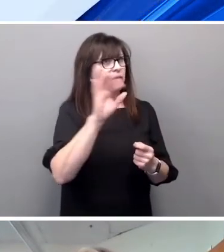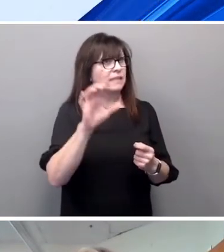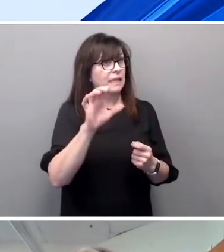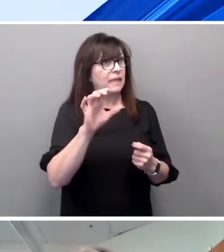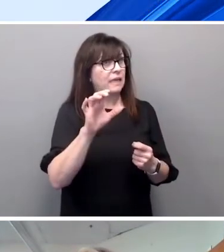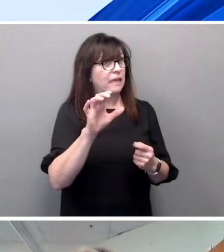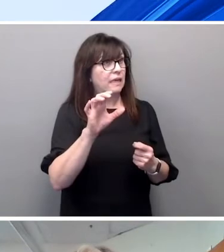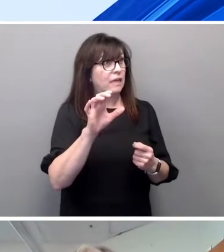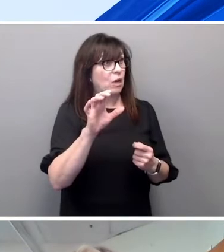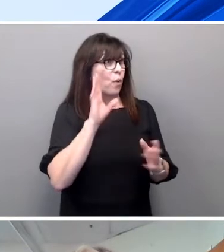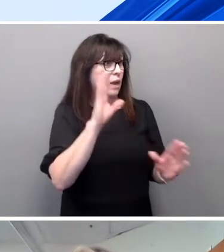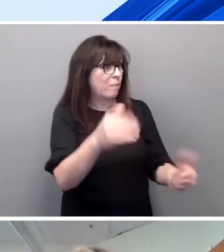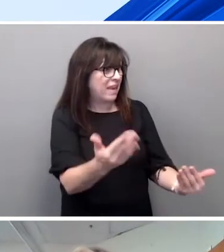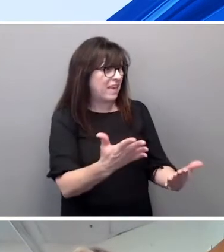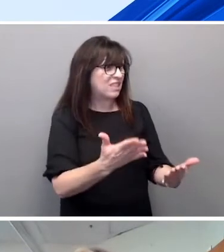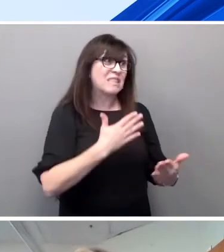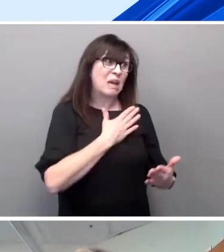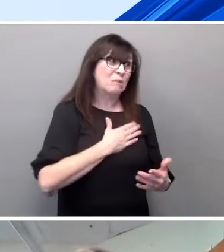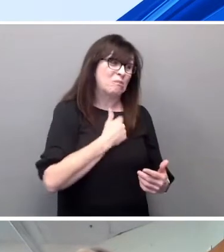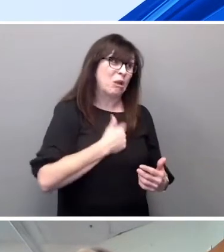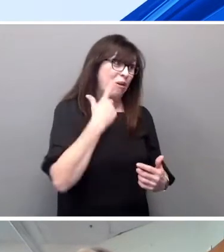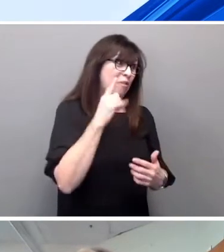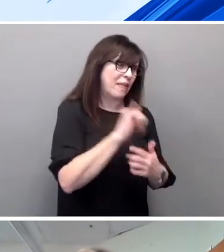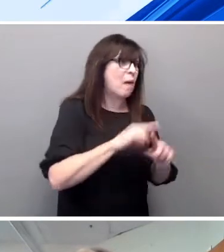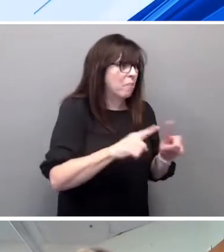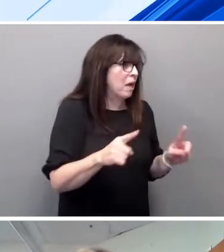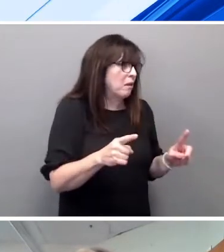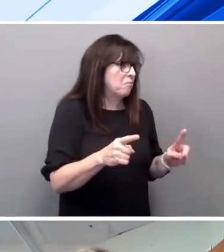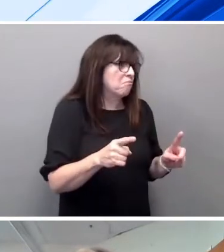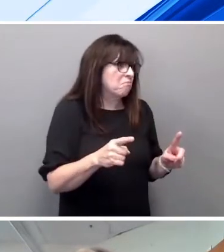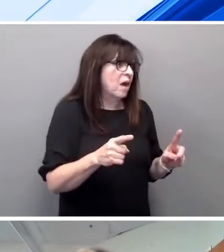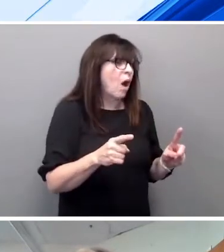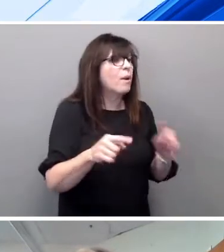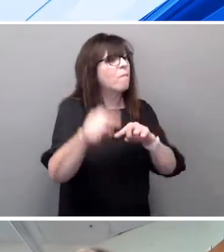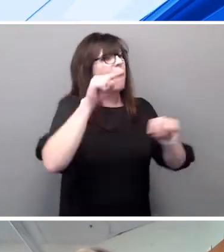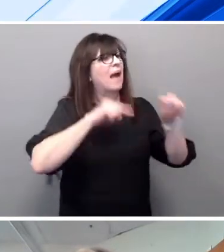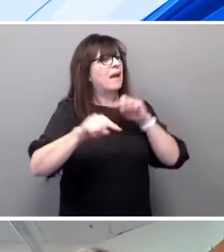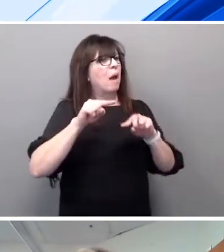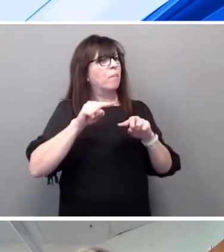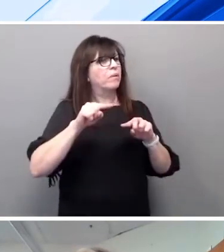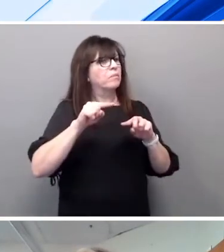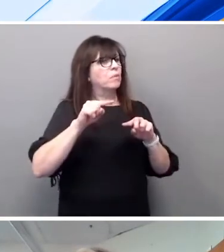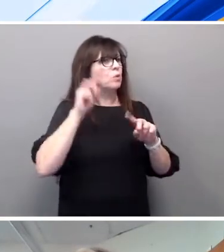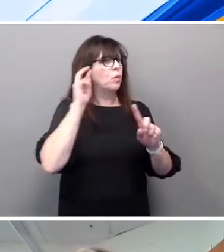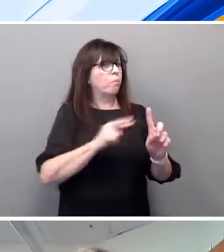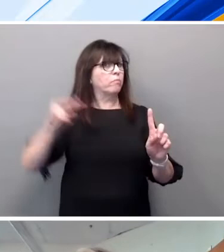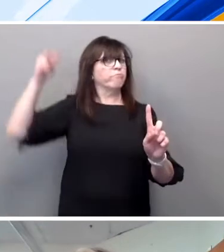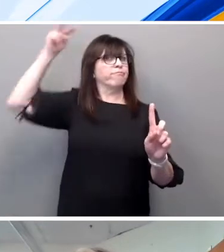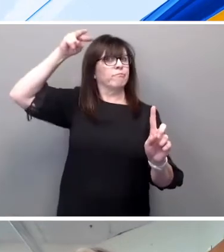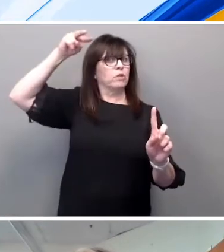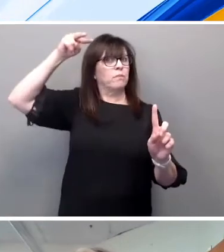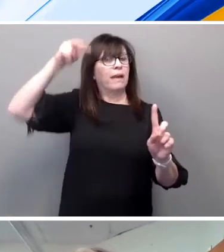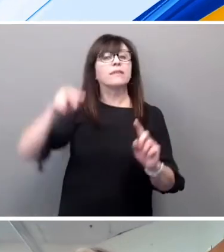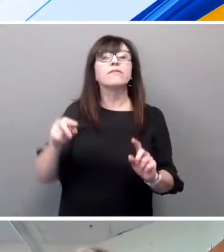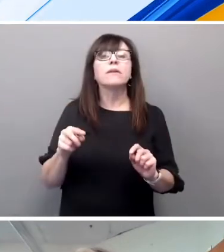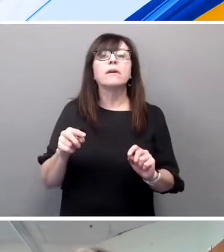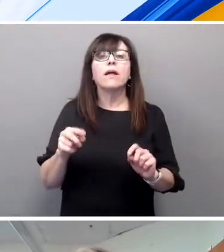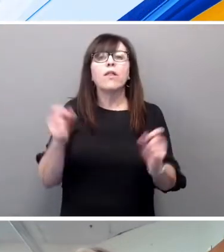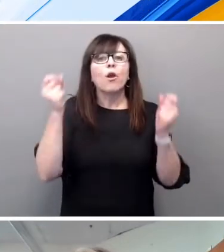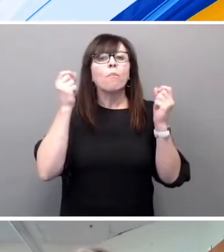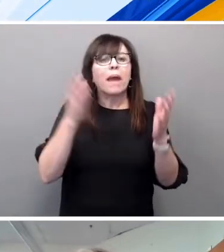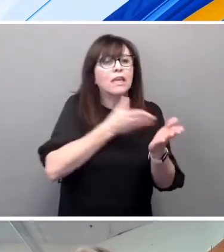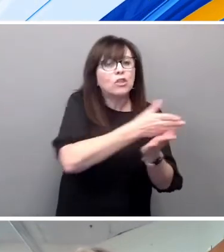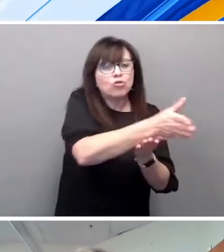we'll be talking about that more. Let me back up to a much higher level and first say that there are many, many streams of